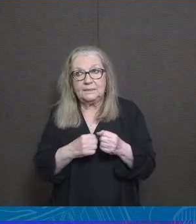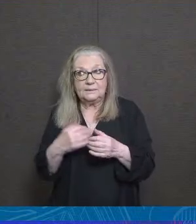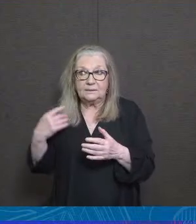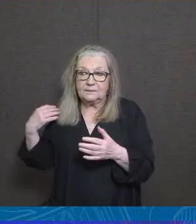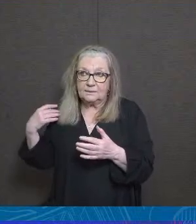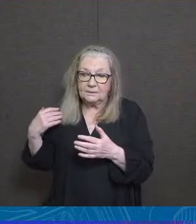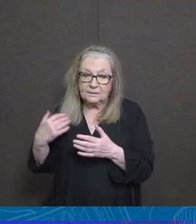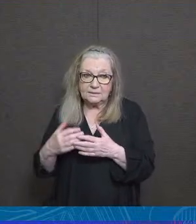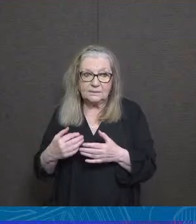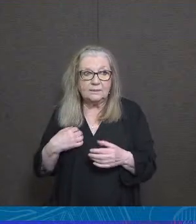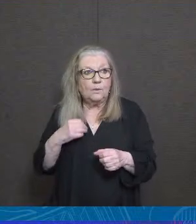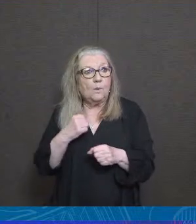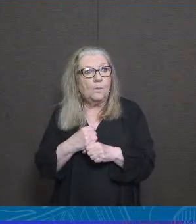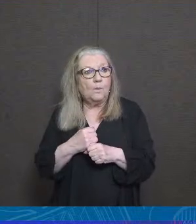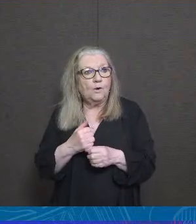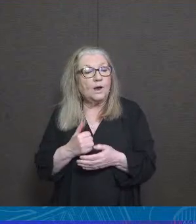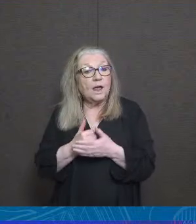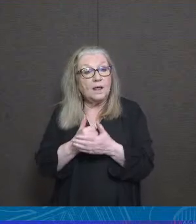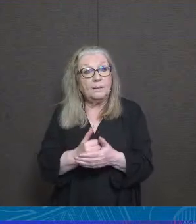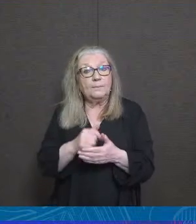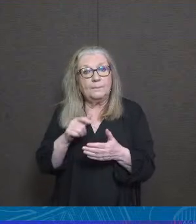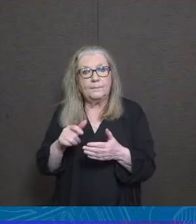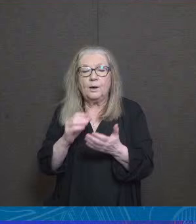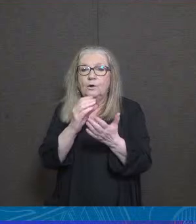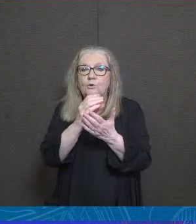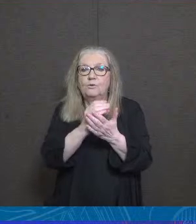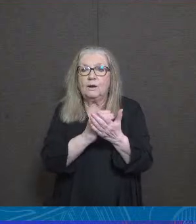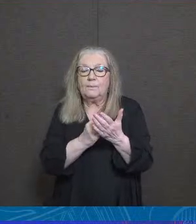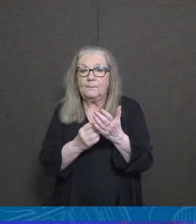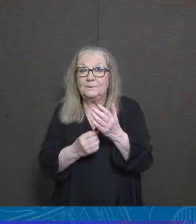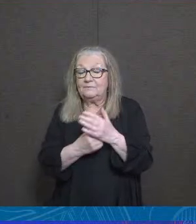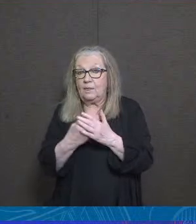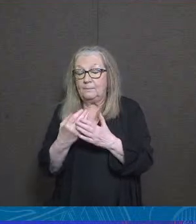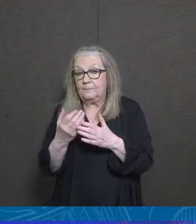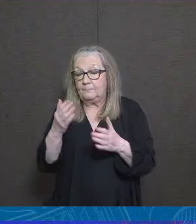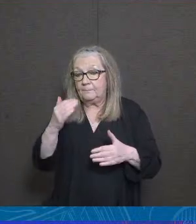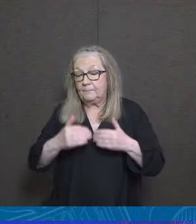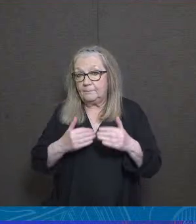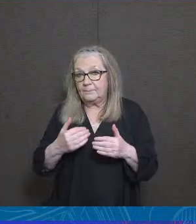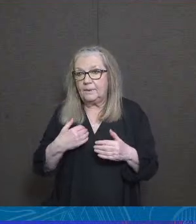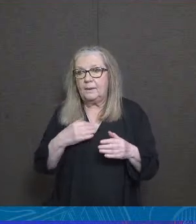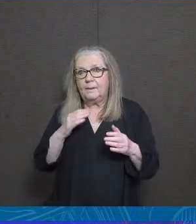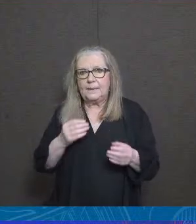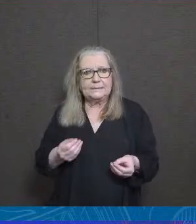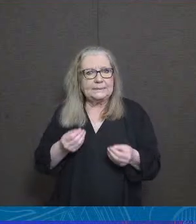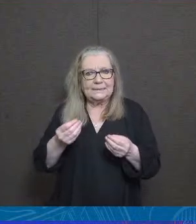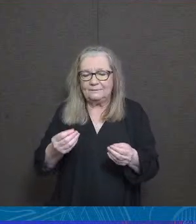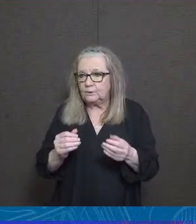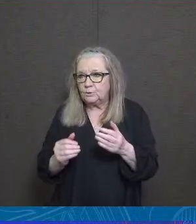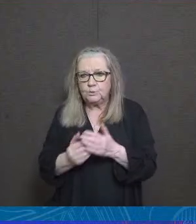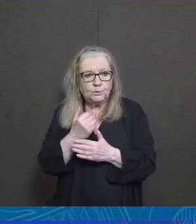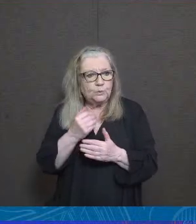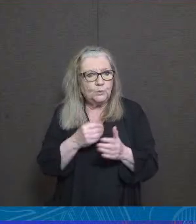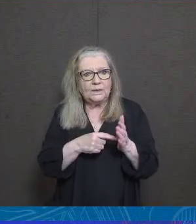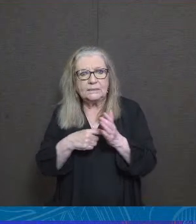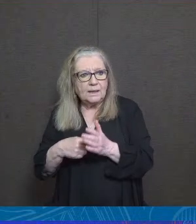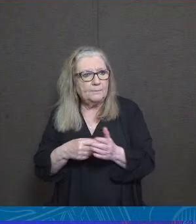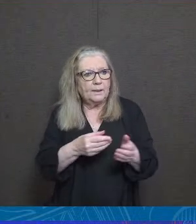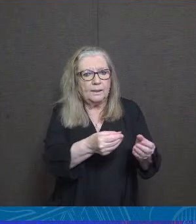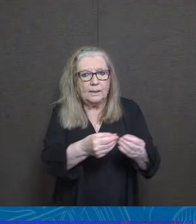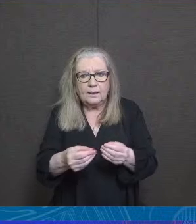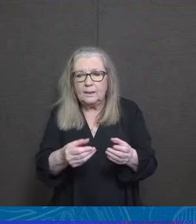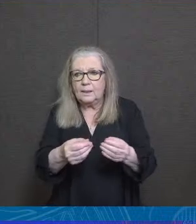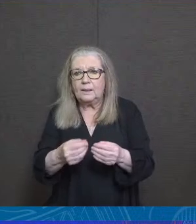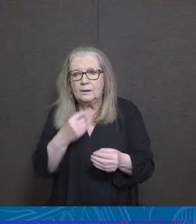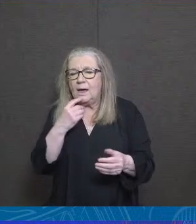with curriculum development. This is a huge task. I constantly need to update them with new case studies from the region, so we don't talk about the San